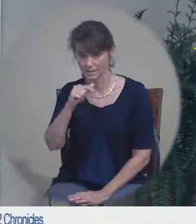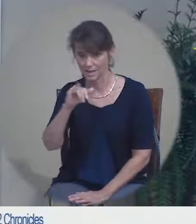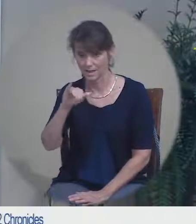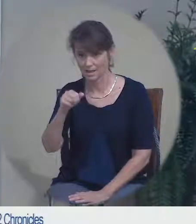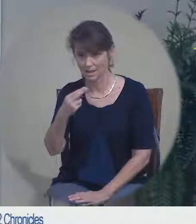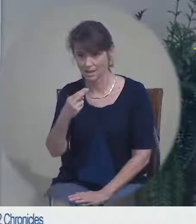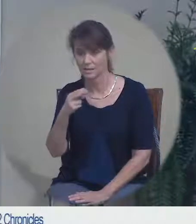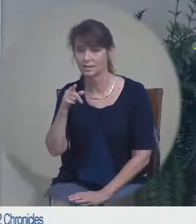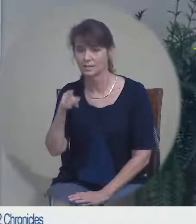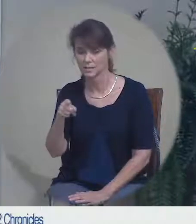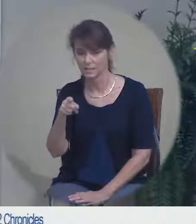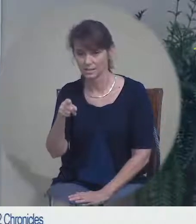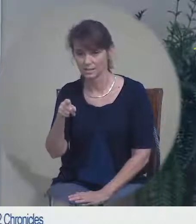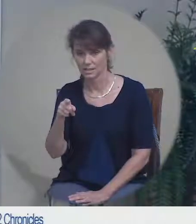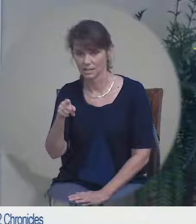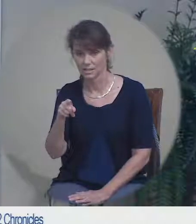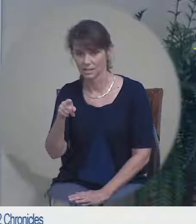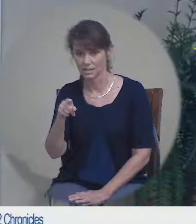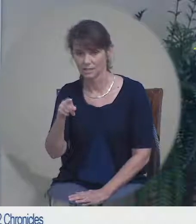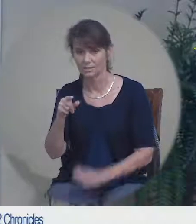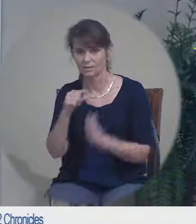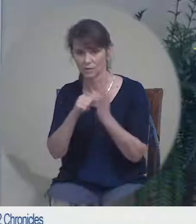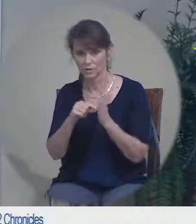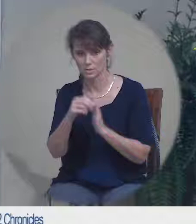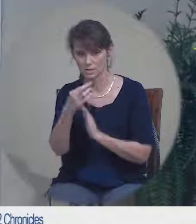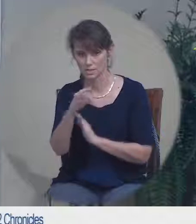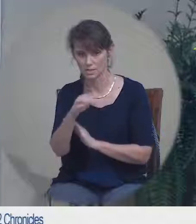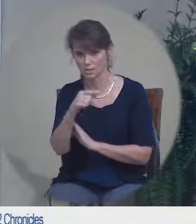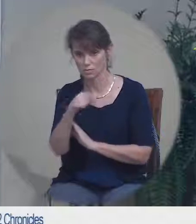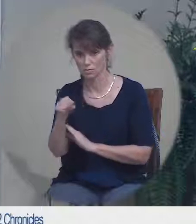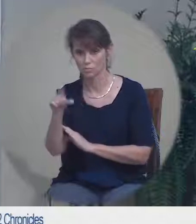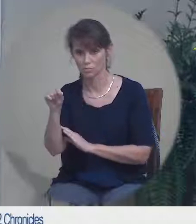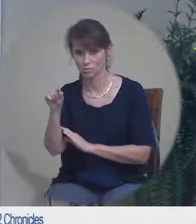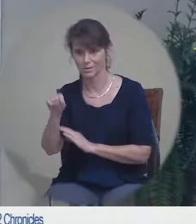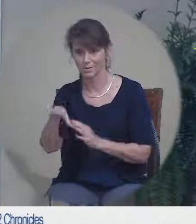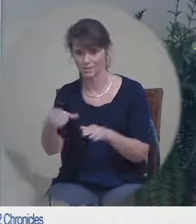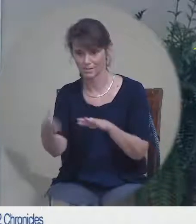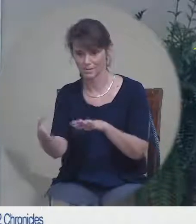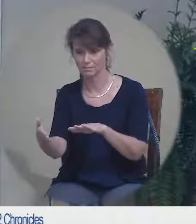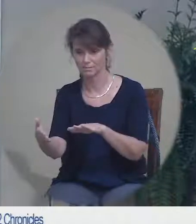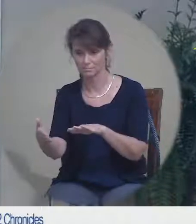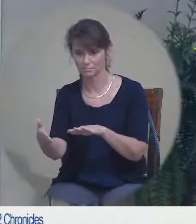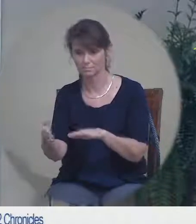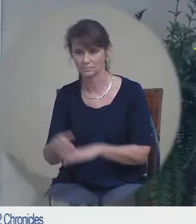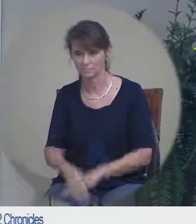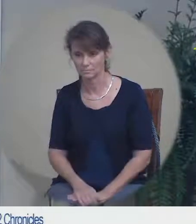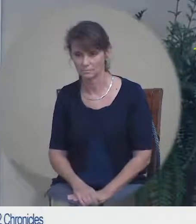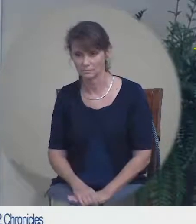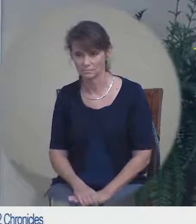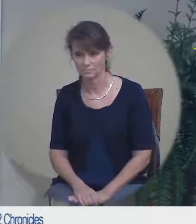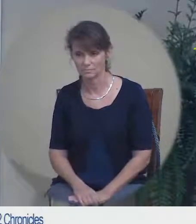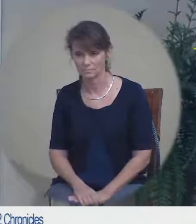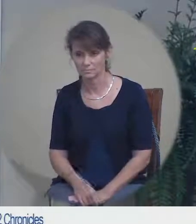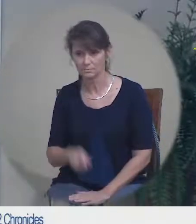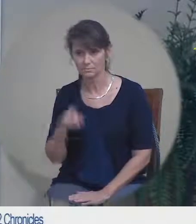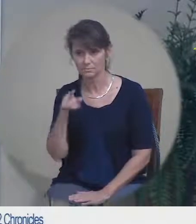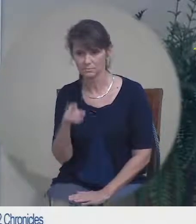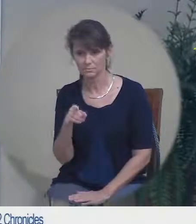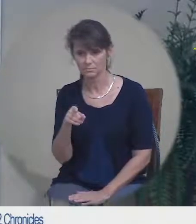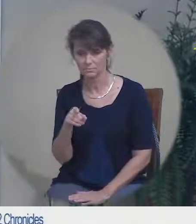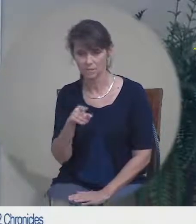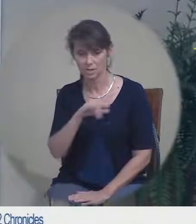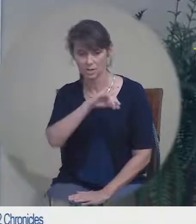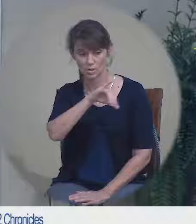death, as you read in verses 19 through 20. He seemed to survive. Josephus said after Joash